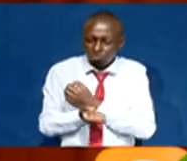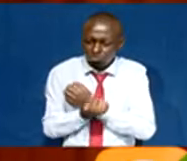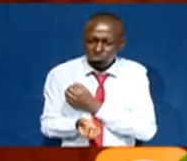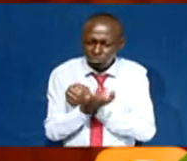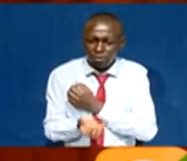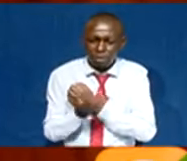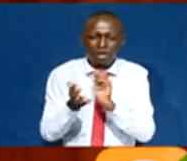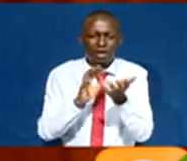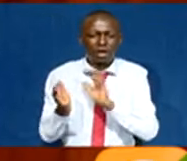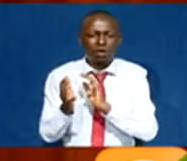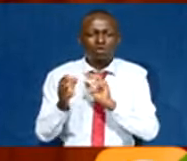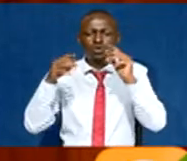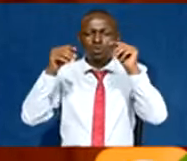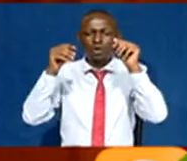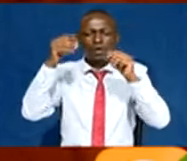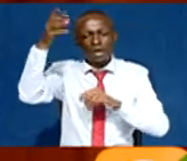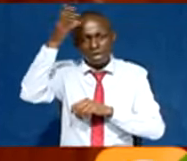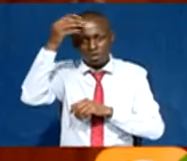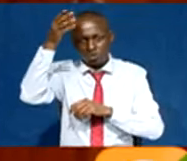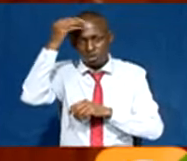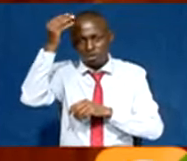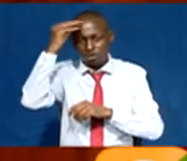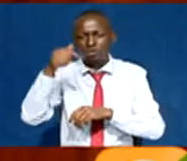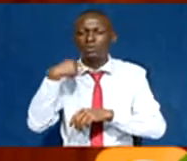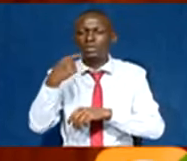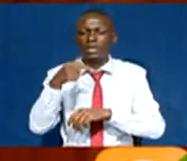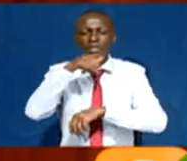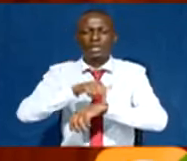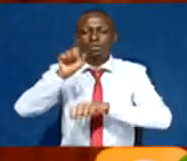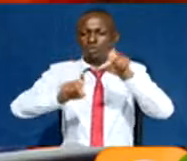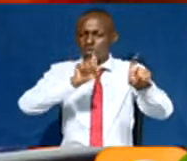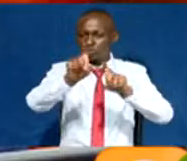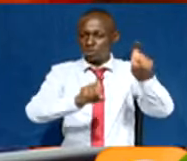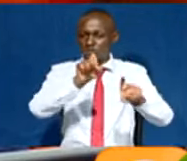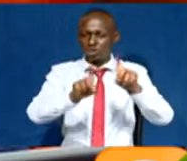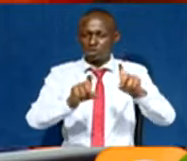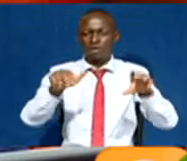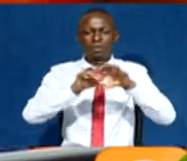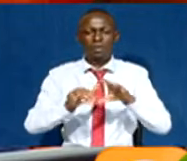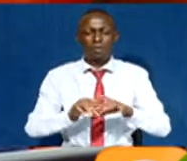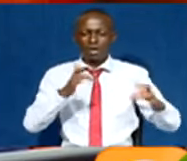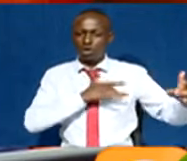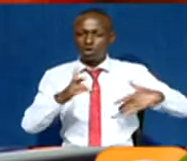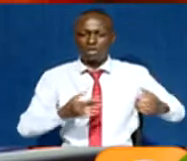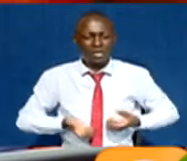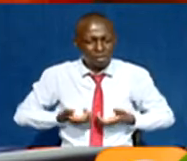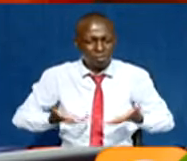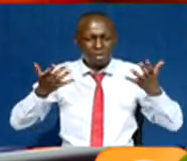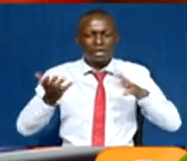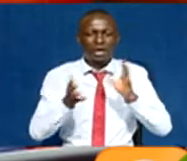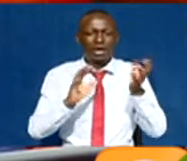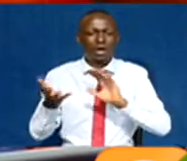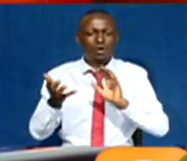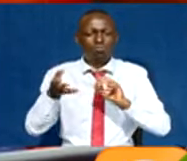in his academic credentials, which were pointed out during the vetting. The members expressing concern about his academic